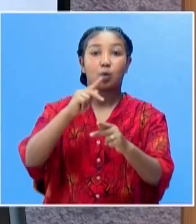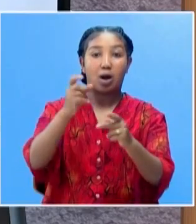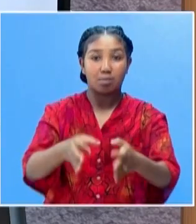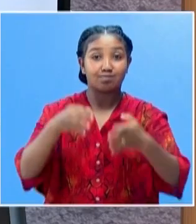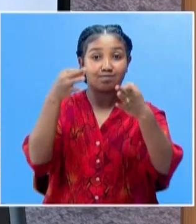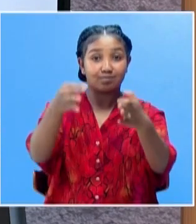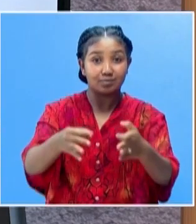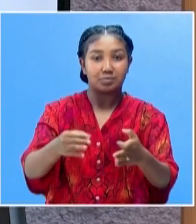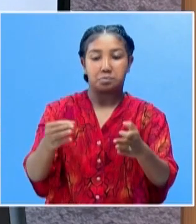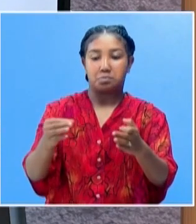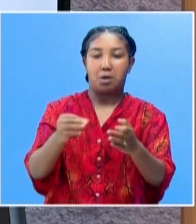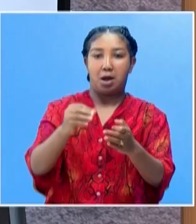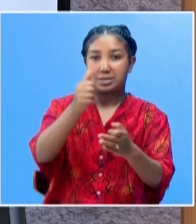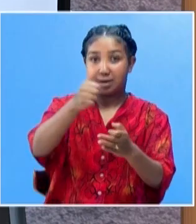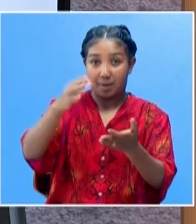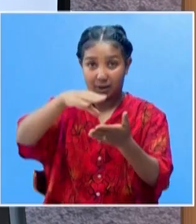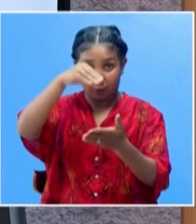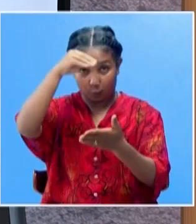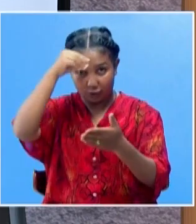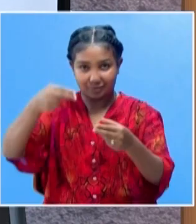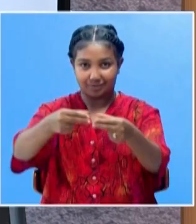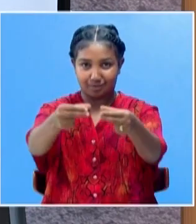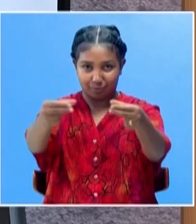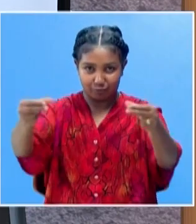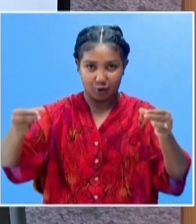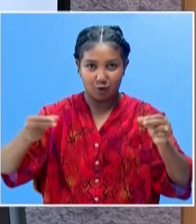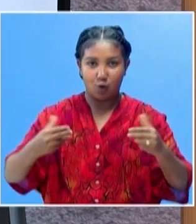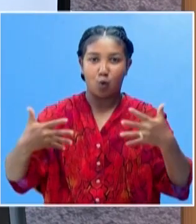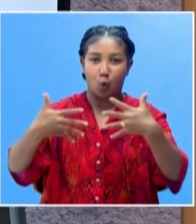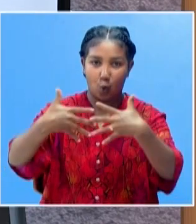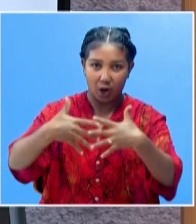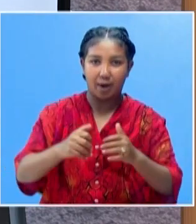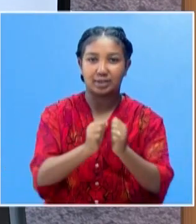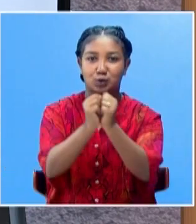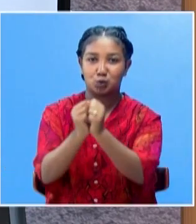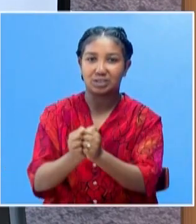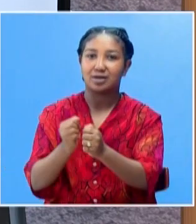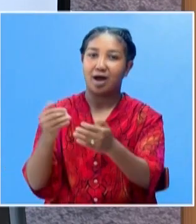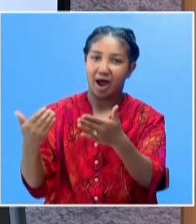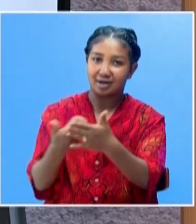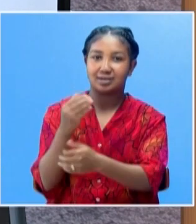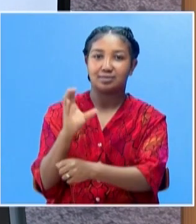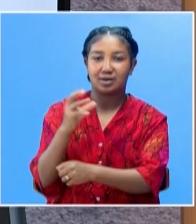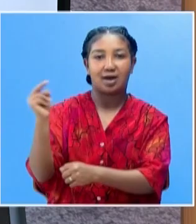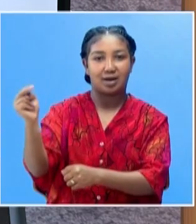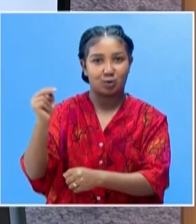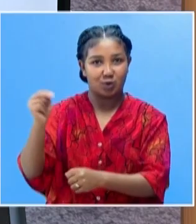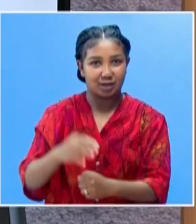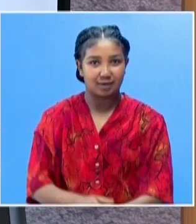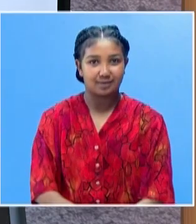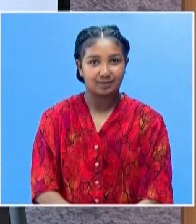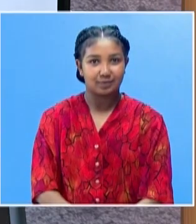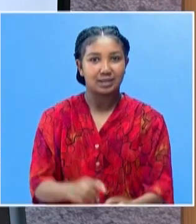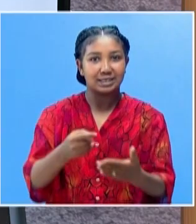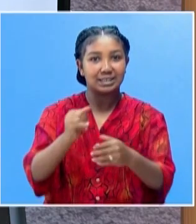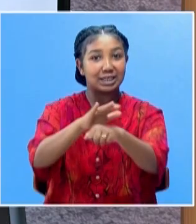program is brought to you by the City Government of Addis Ababa Education Bureau in collaboration with Addis Media Network.